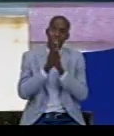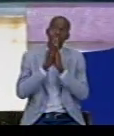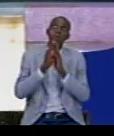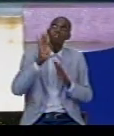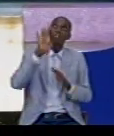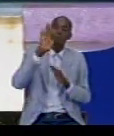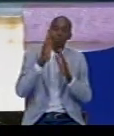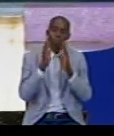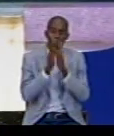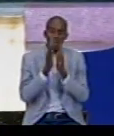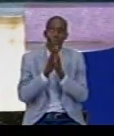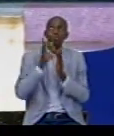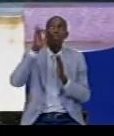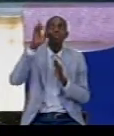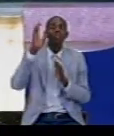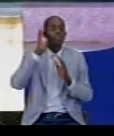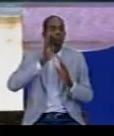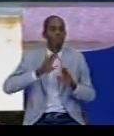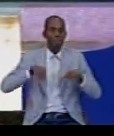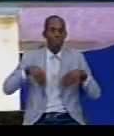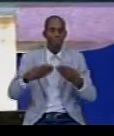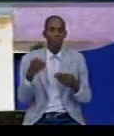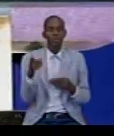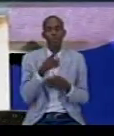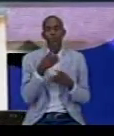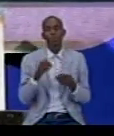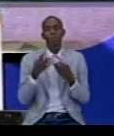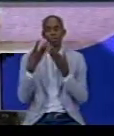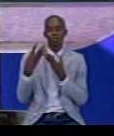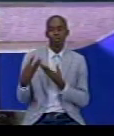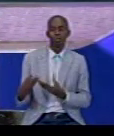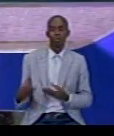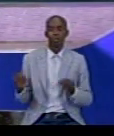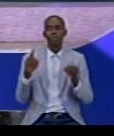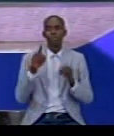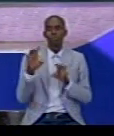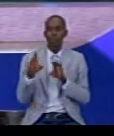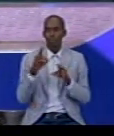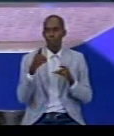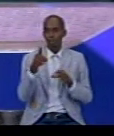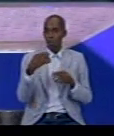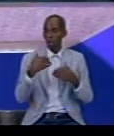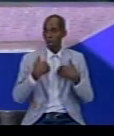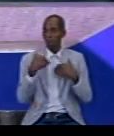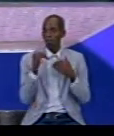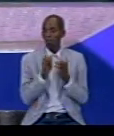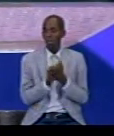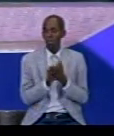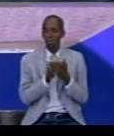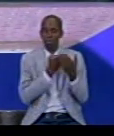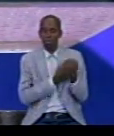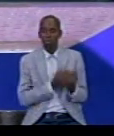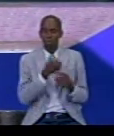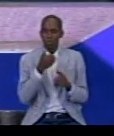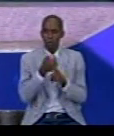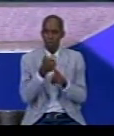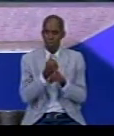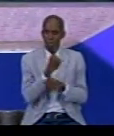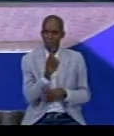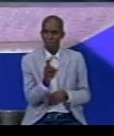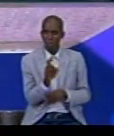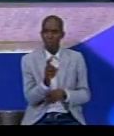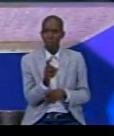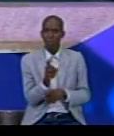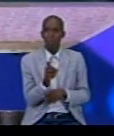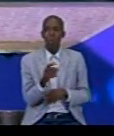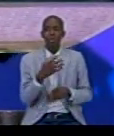their petition, I'll give them the solution. And you have that confidence yourself. And then you